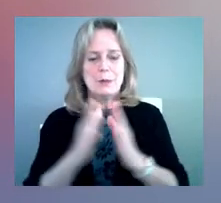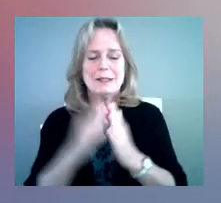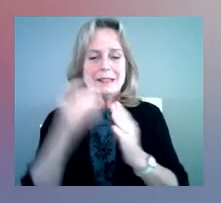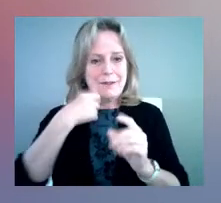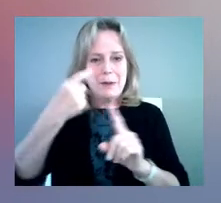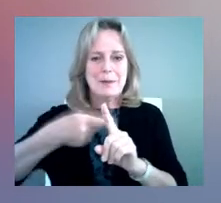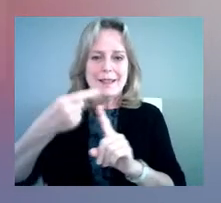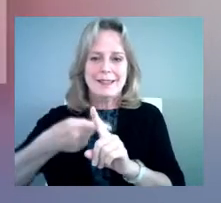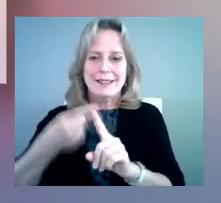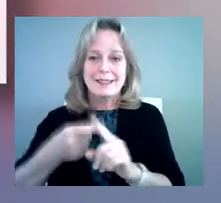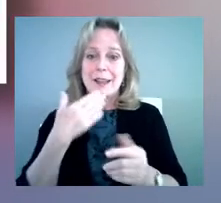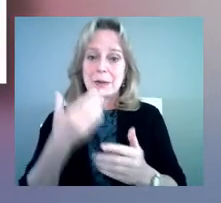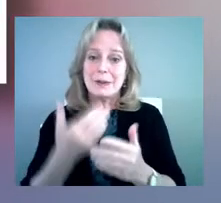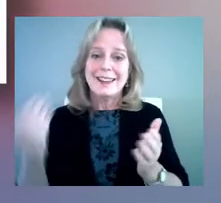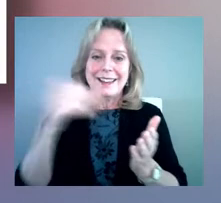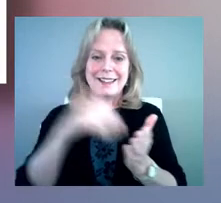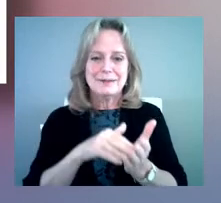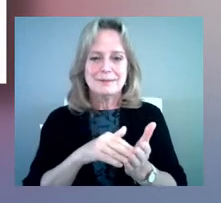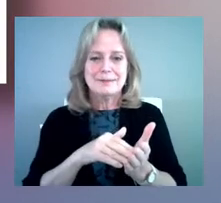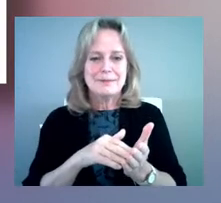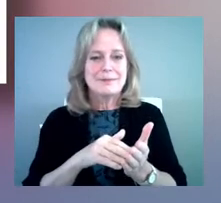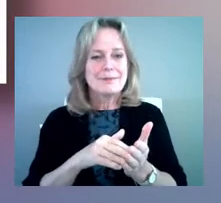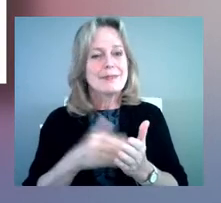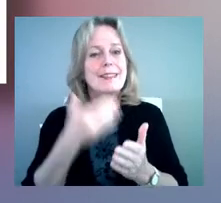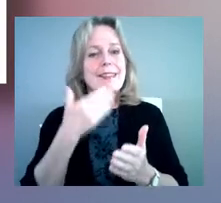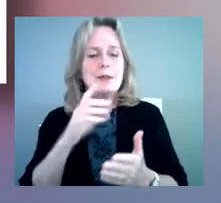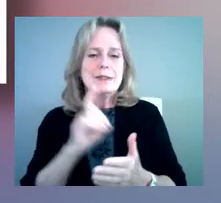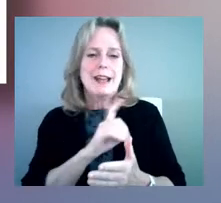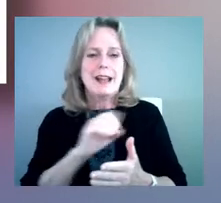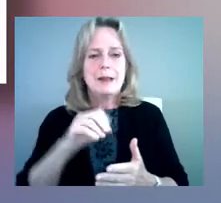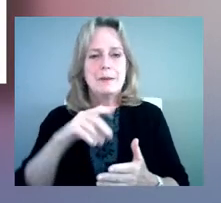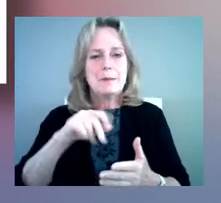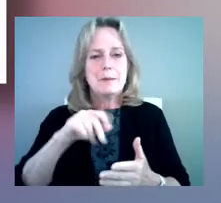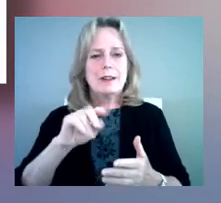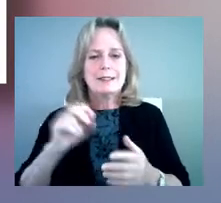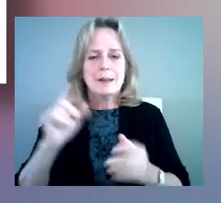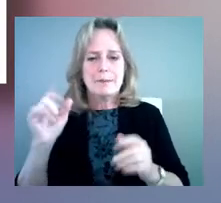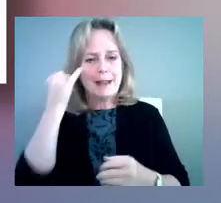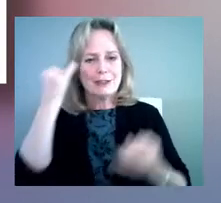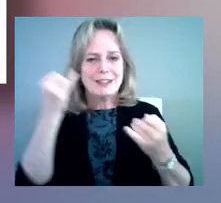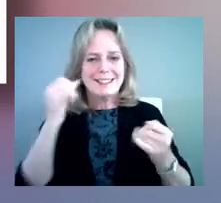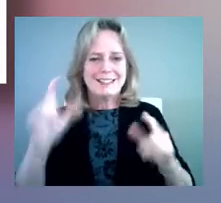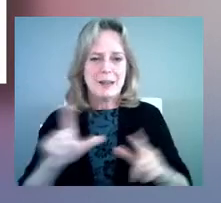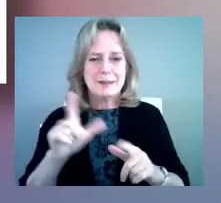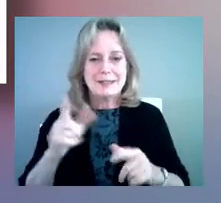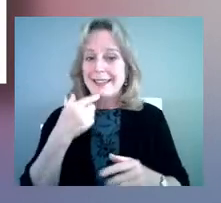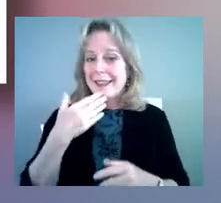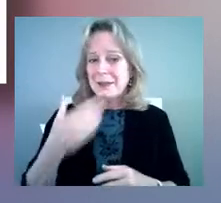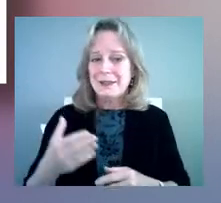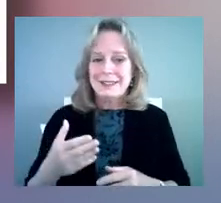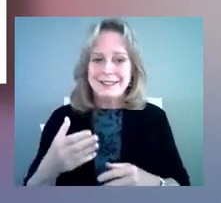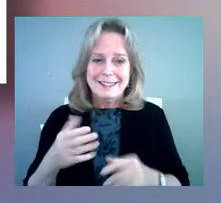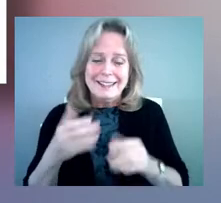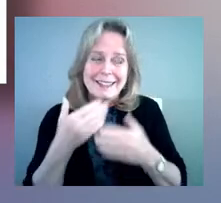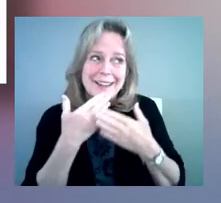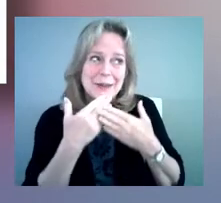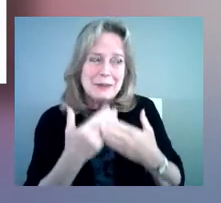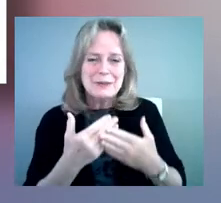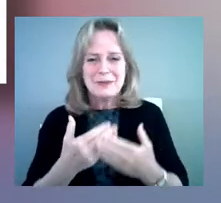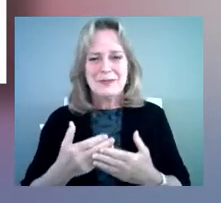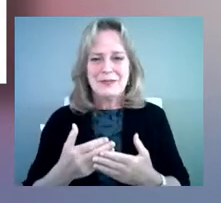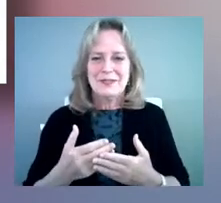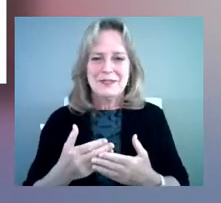month. Thank you again. Say thank you, Dolly Parton Imagination Library. Say thank you. Well, thank